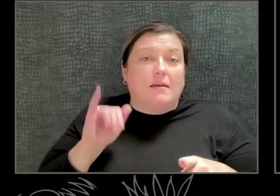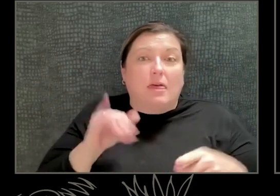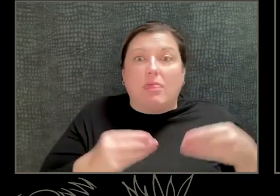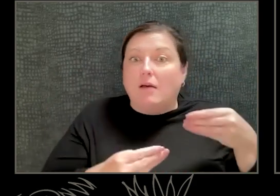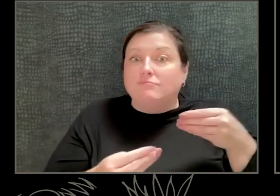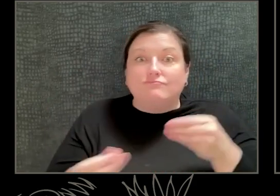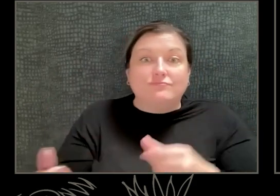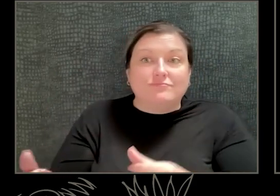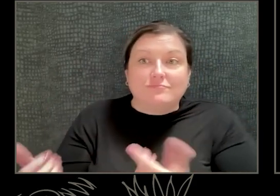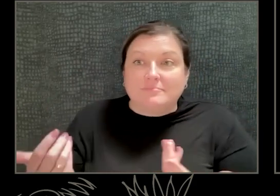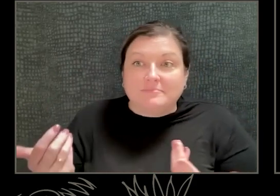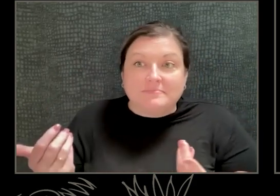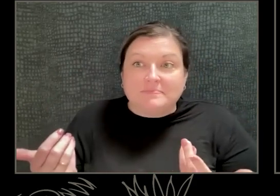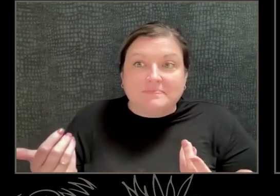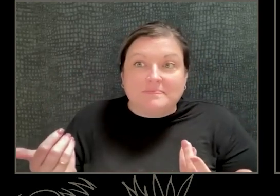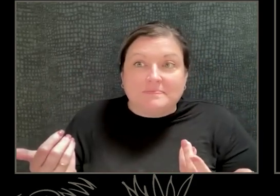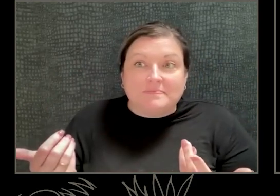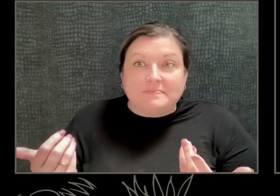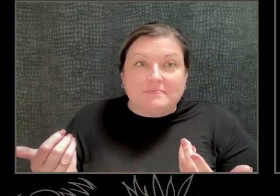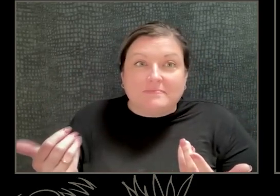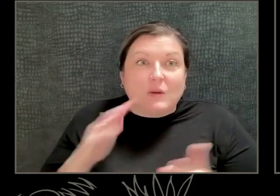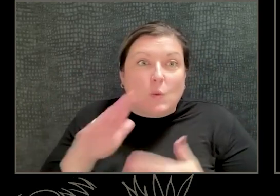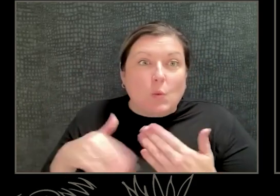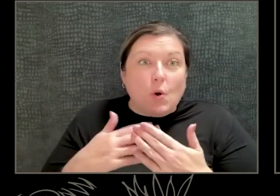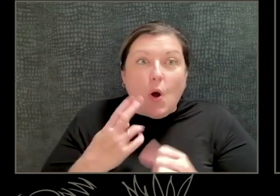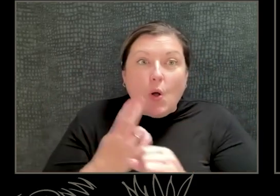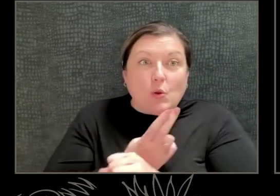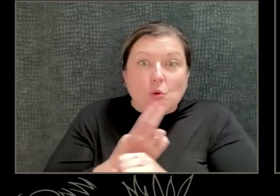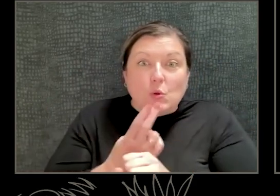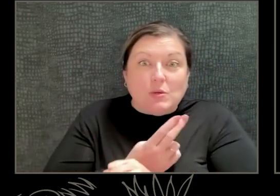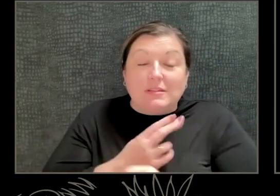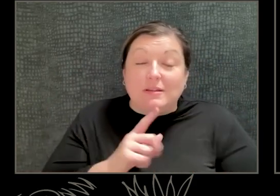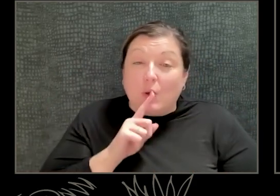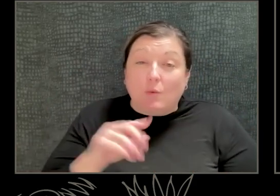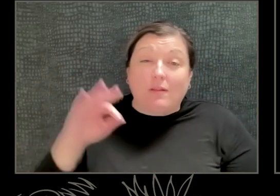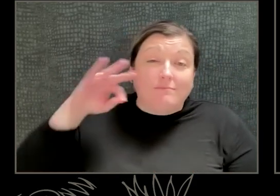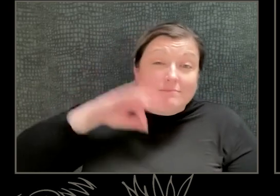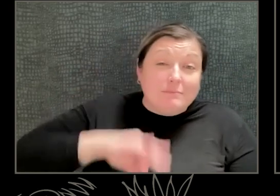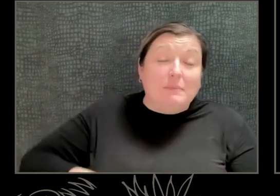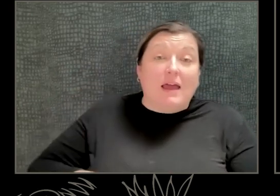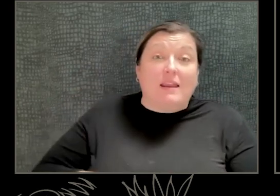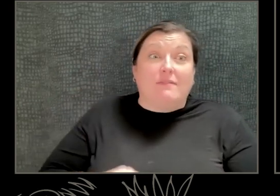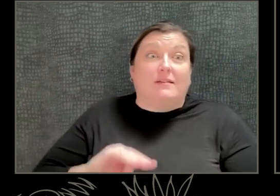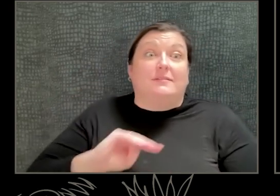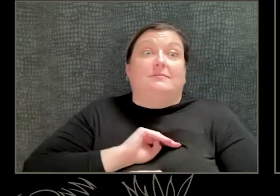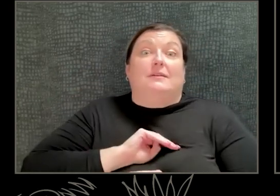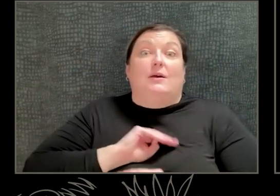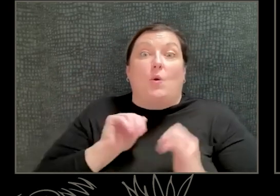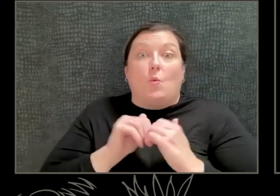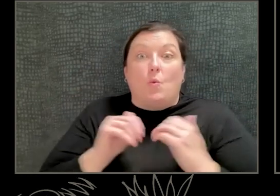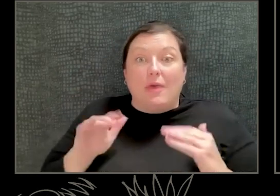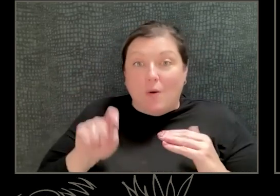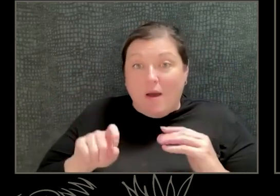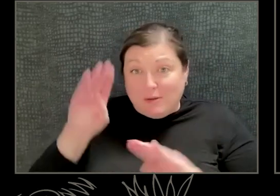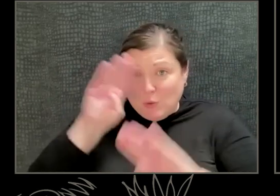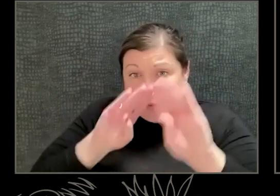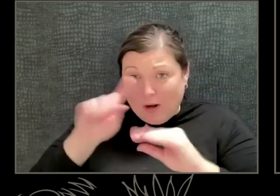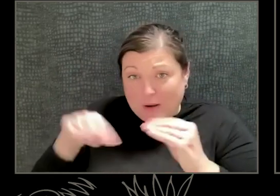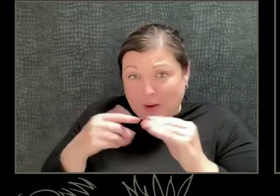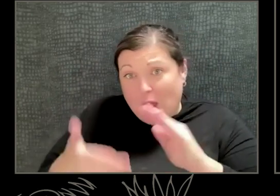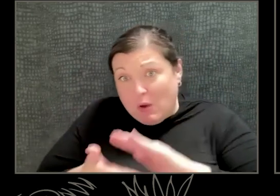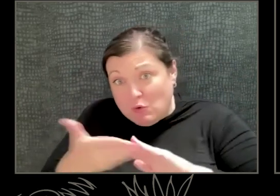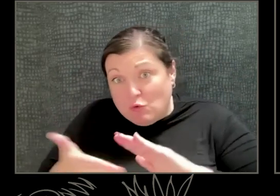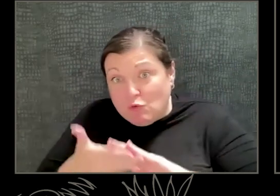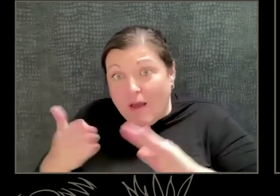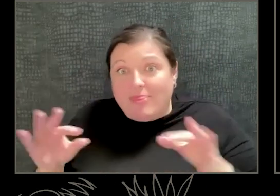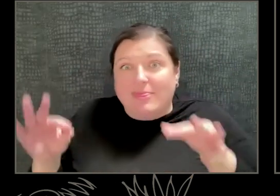that we're all using them and reaping the benefits of them without having to worry about how to run them